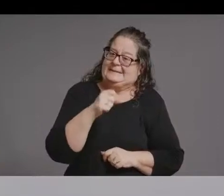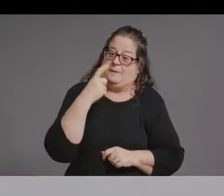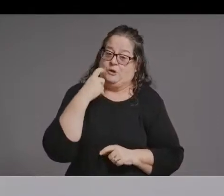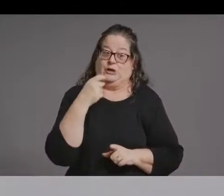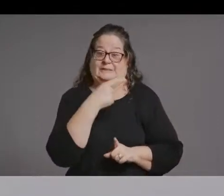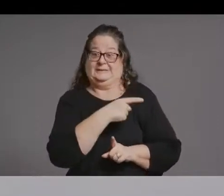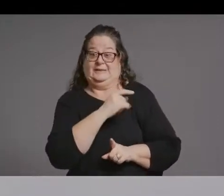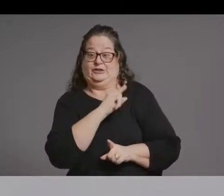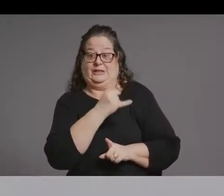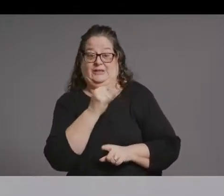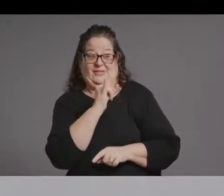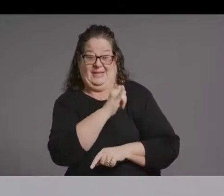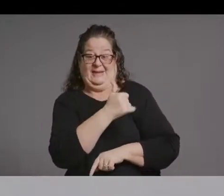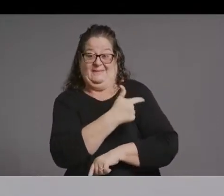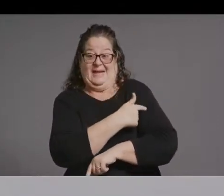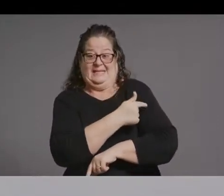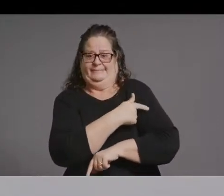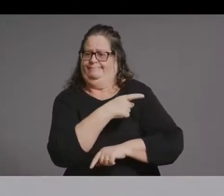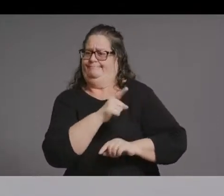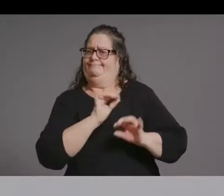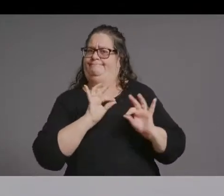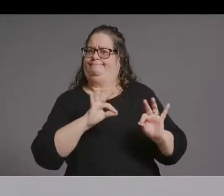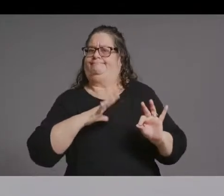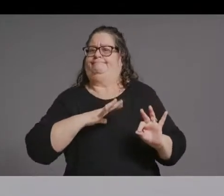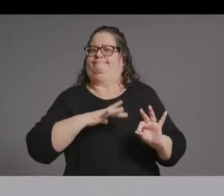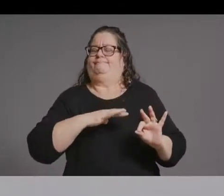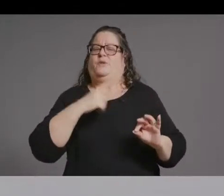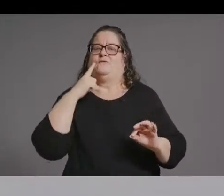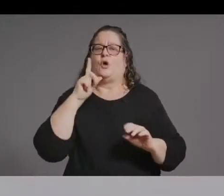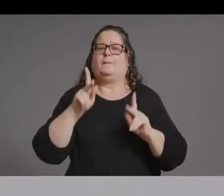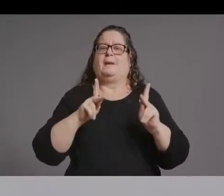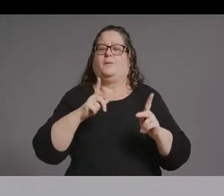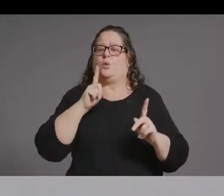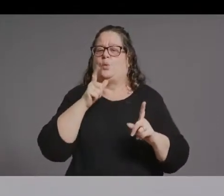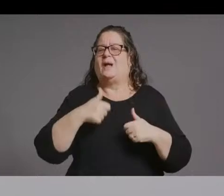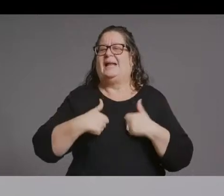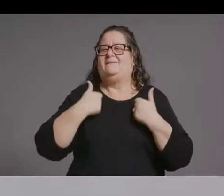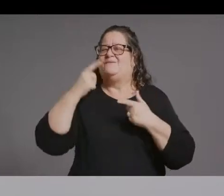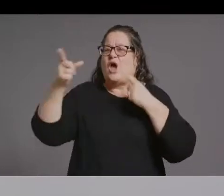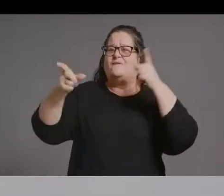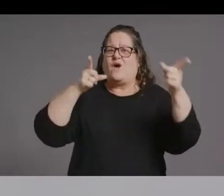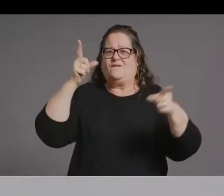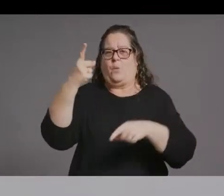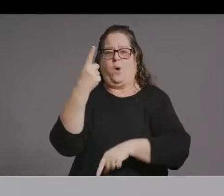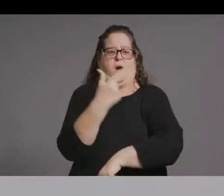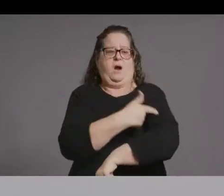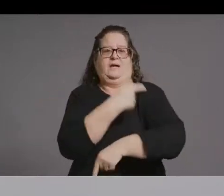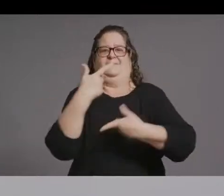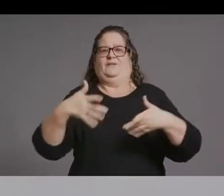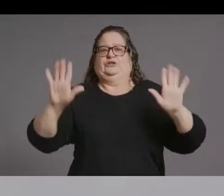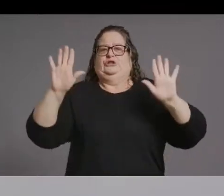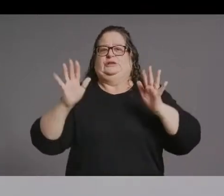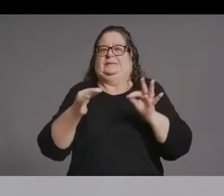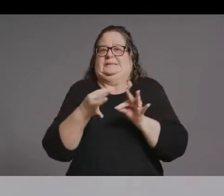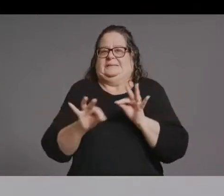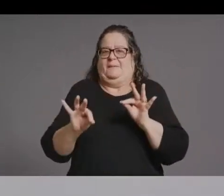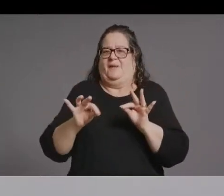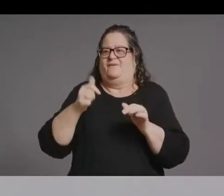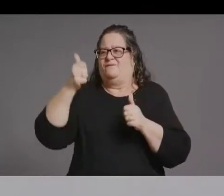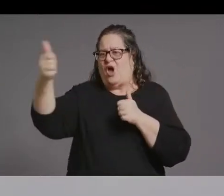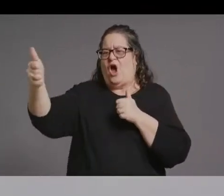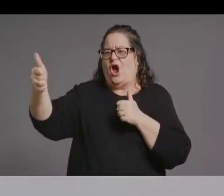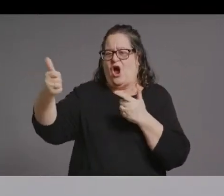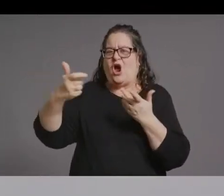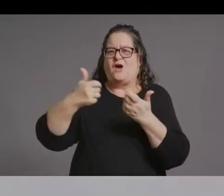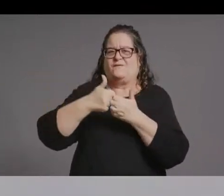communities or rural communities. You know, what we had prioritized it for here in Arizona really was like